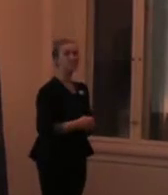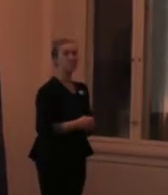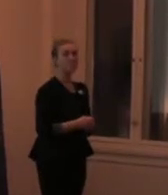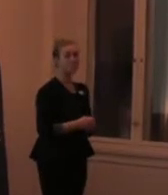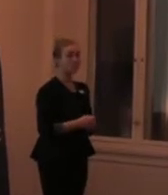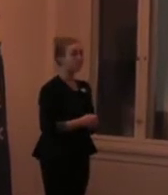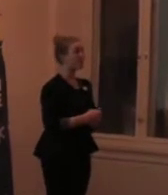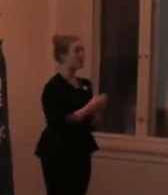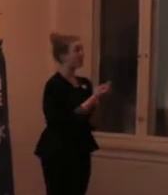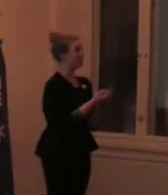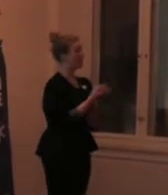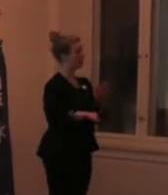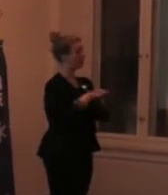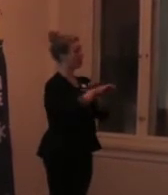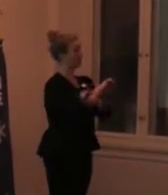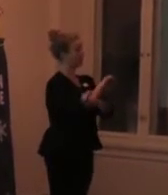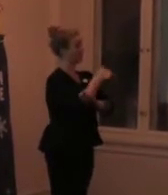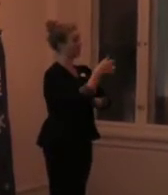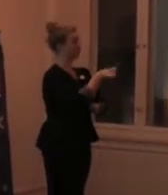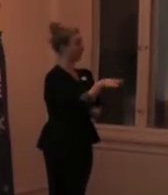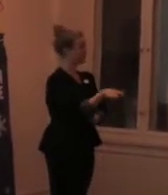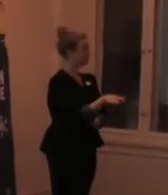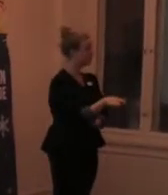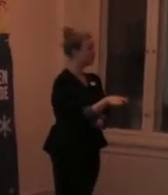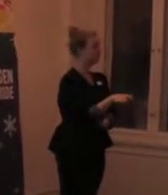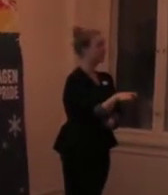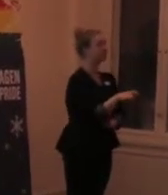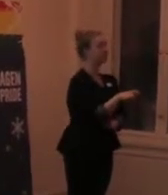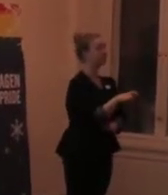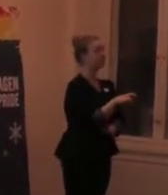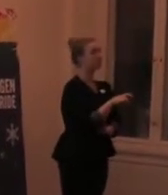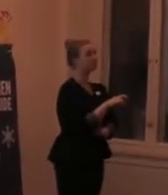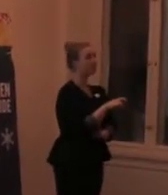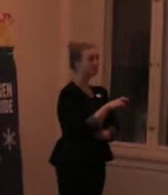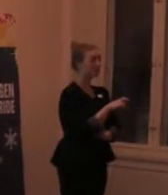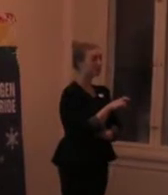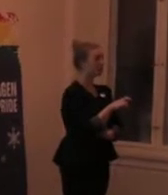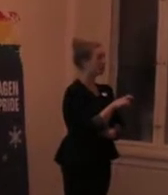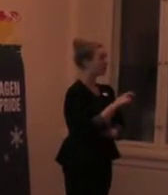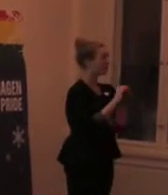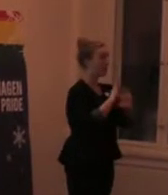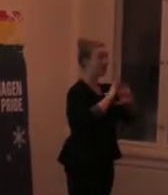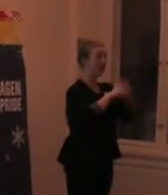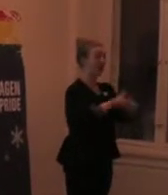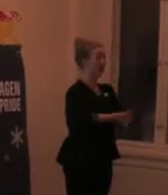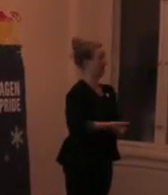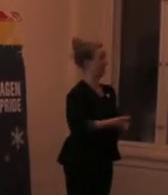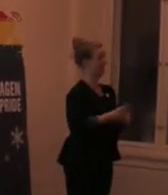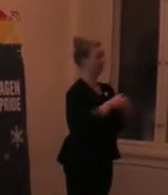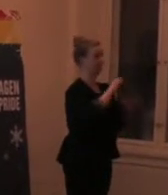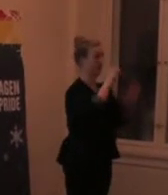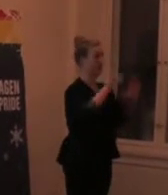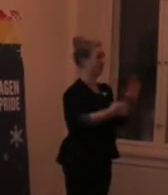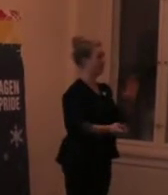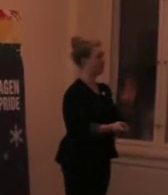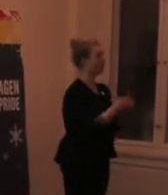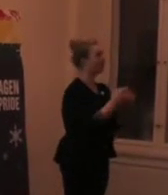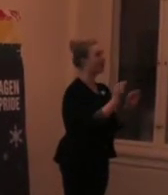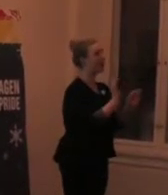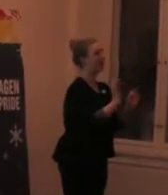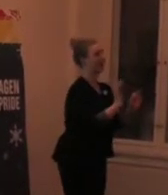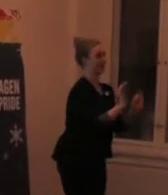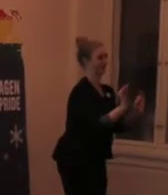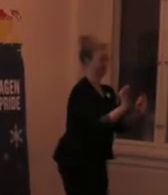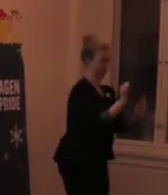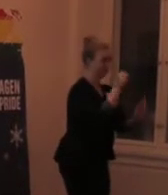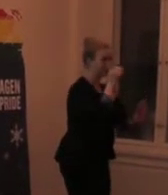Sometimes we have up to 10,000 people, and it's from all over the world, but fortunately it's